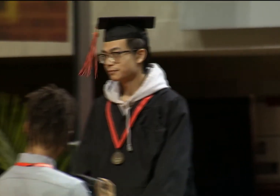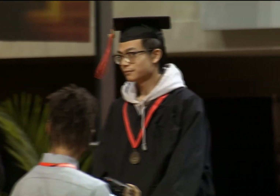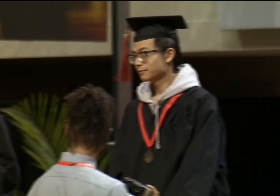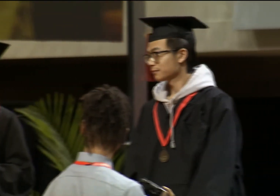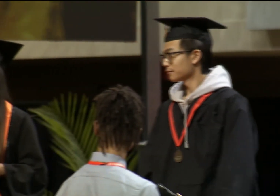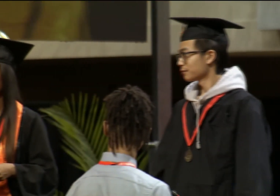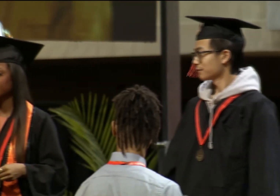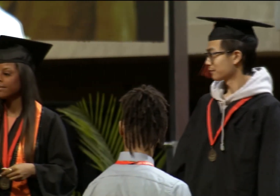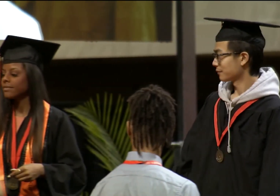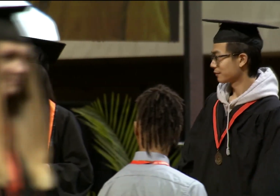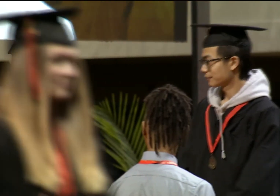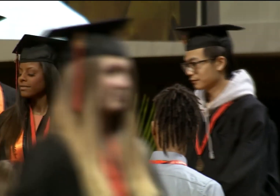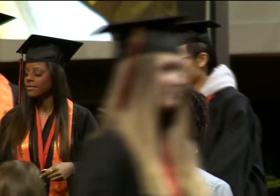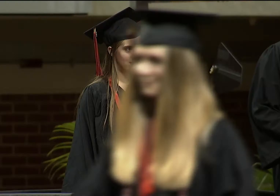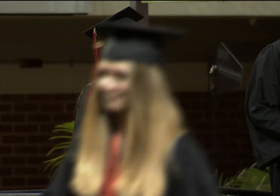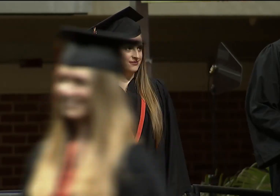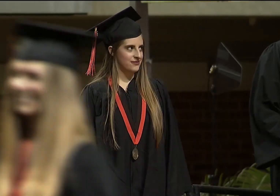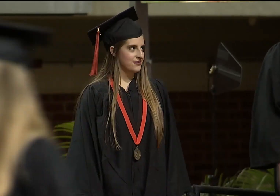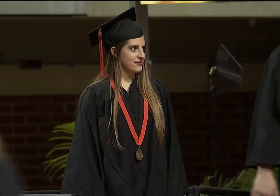Kang Jingjin.